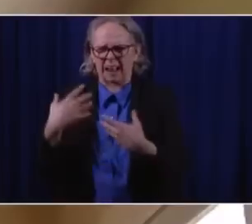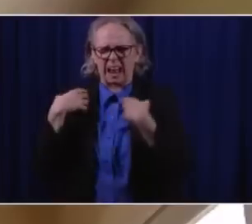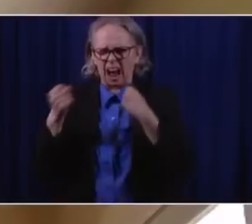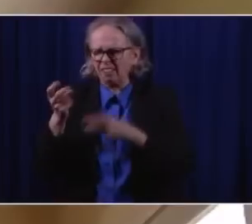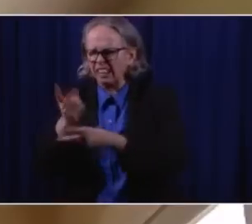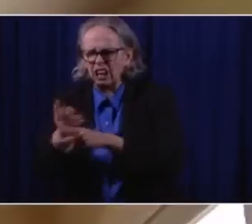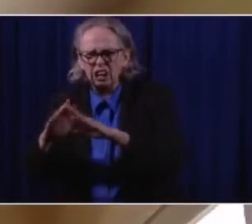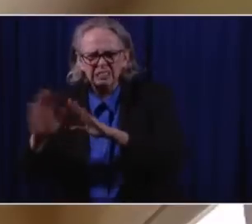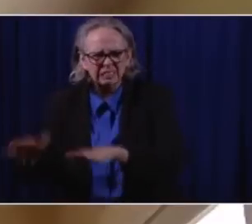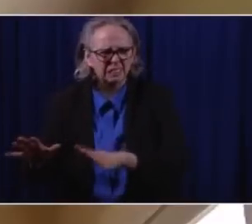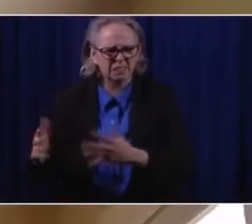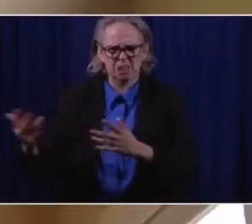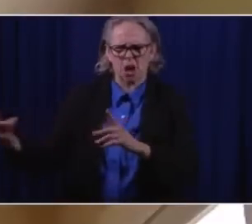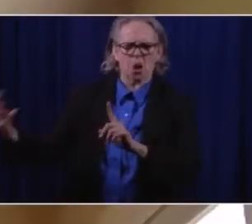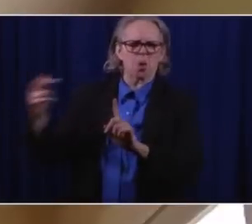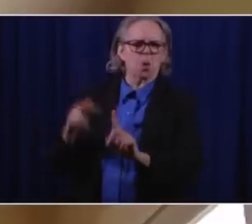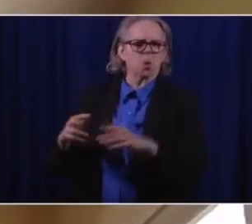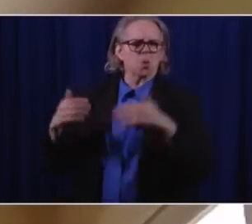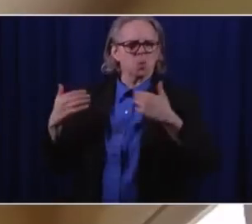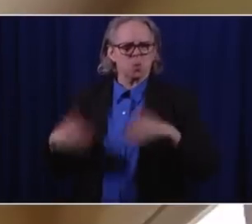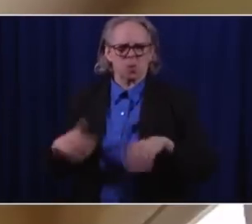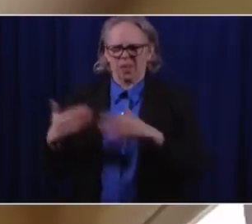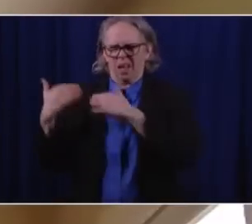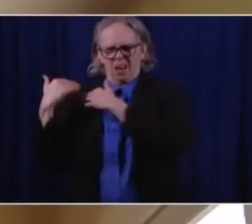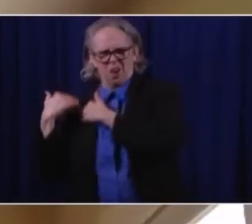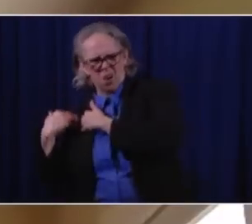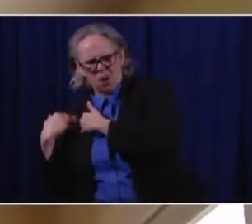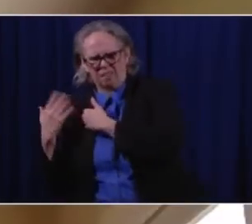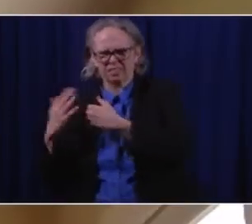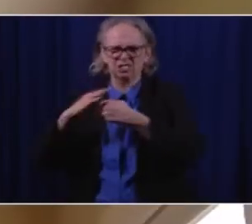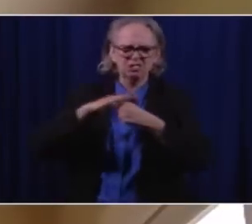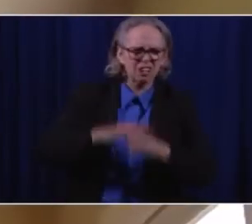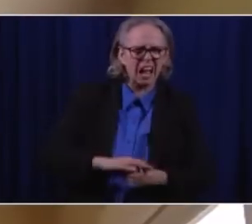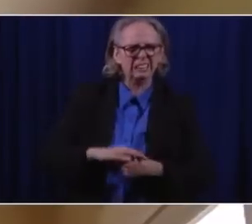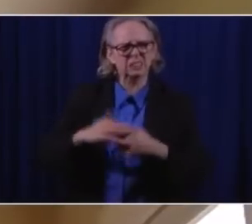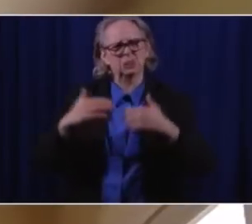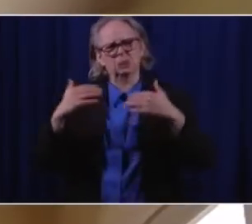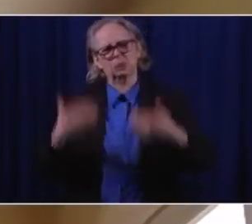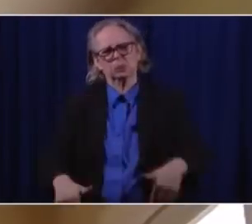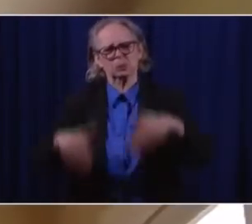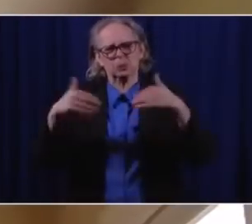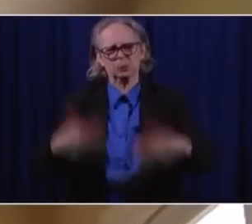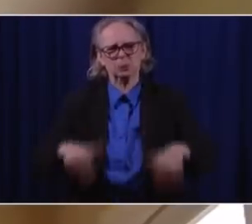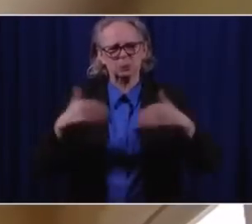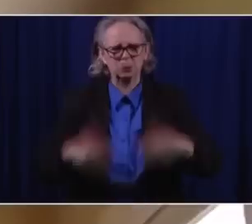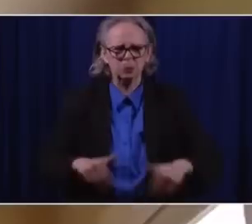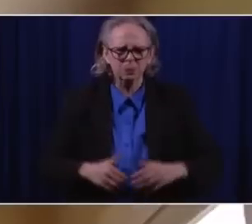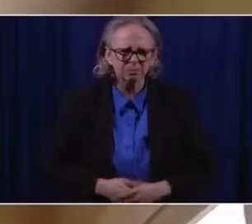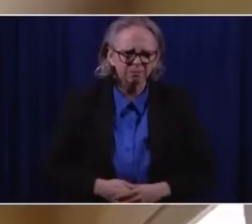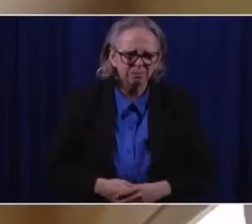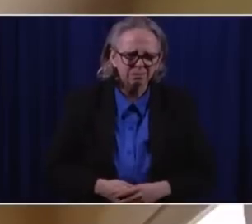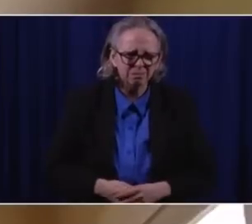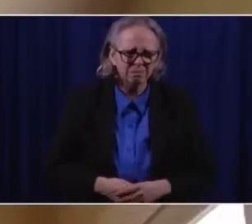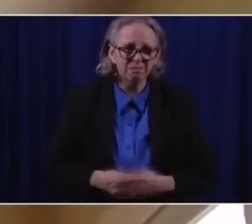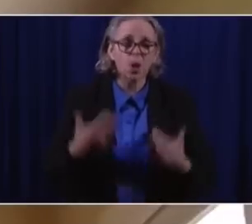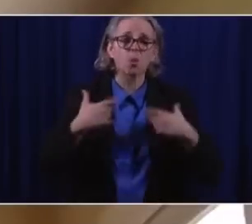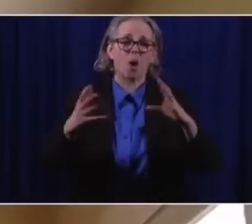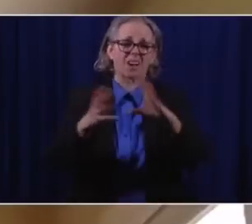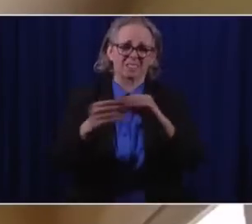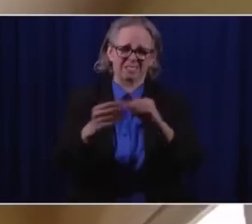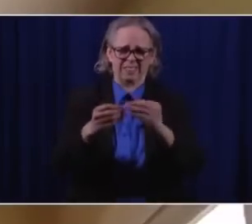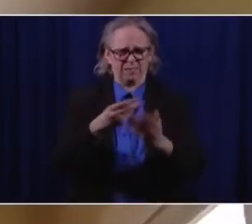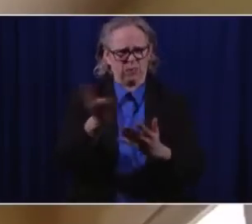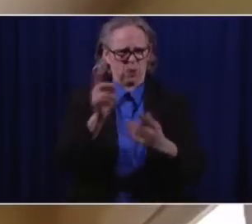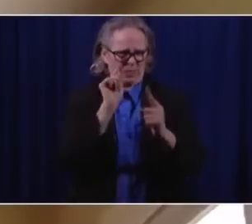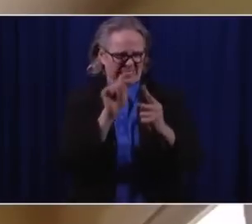our healthcare workers and our healthcare system. I want to reemphasize a couple of things I heard. First, the threat posed